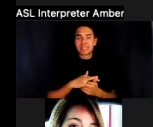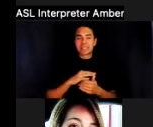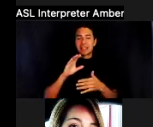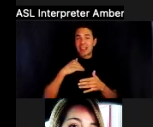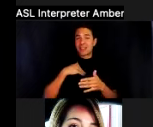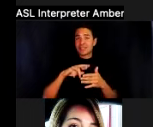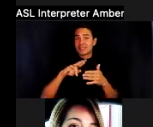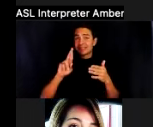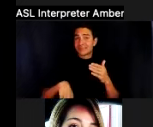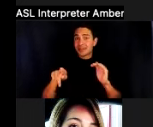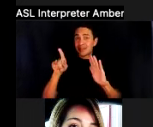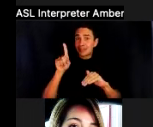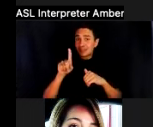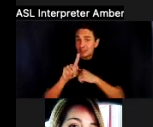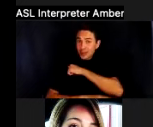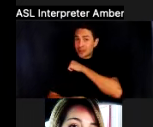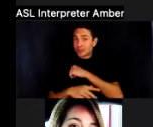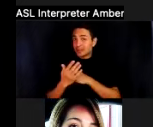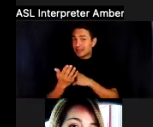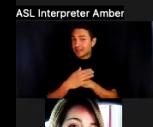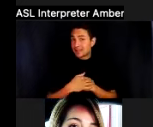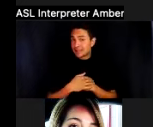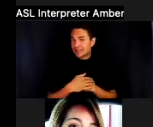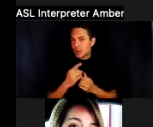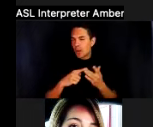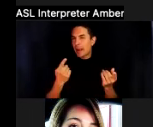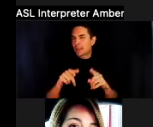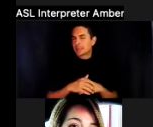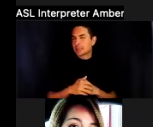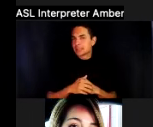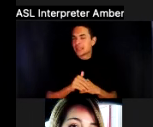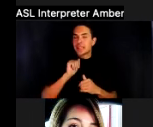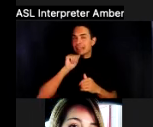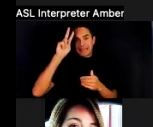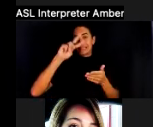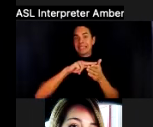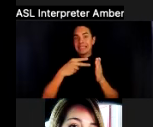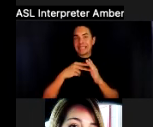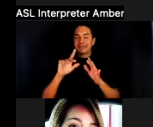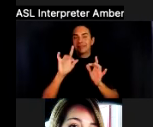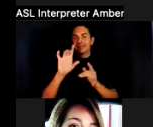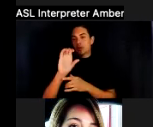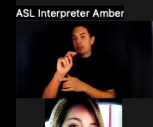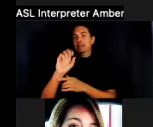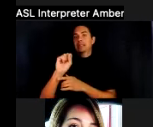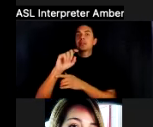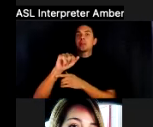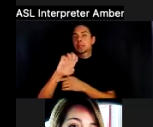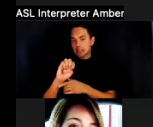Feel free to unmute if you guys, if anyone wants to respond to this kind of question.